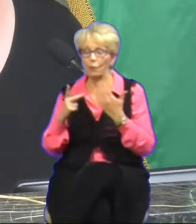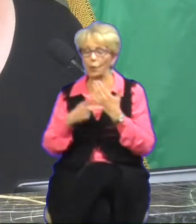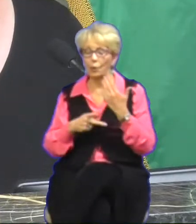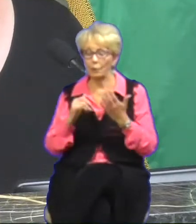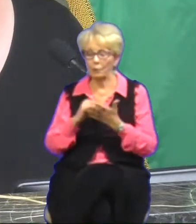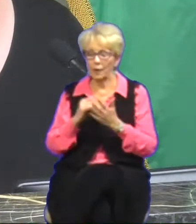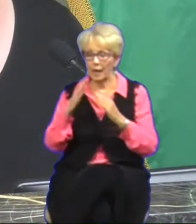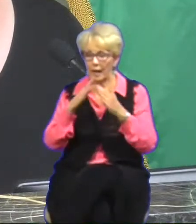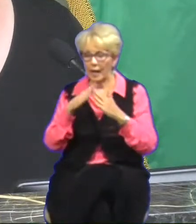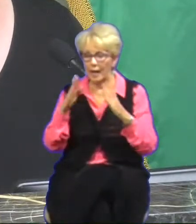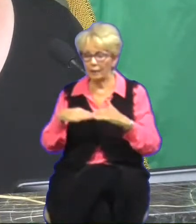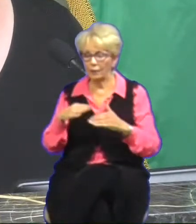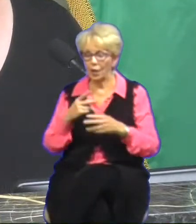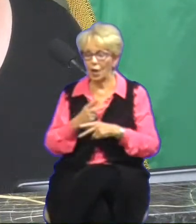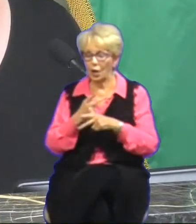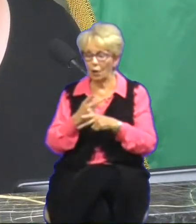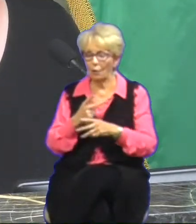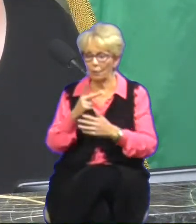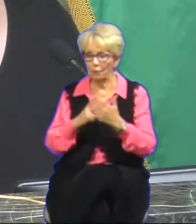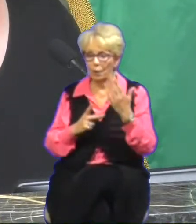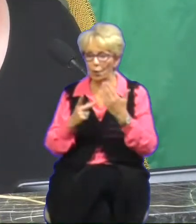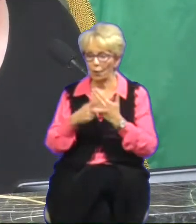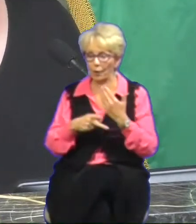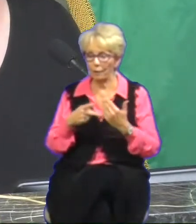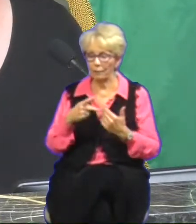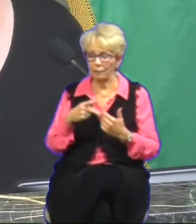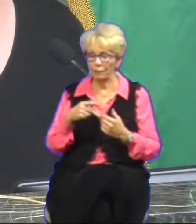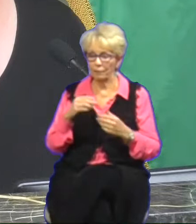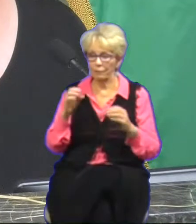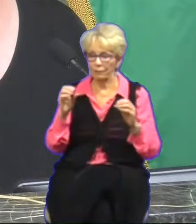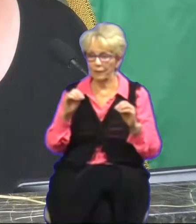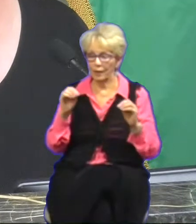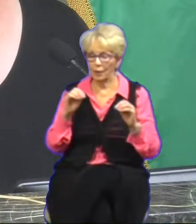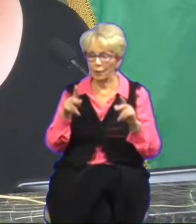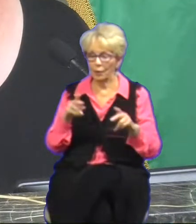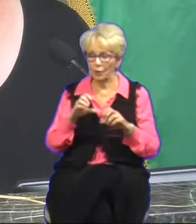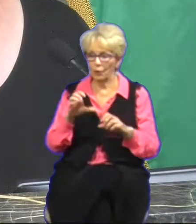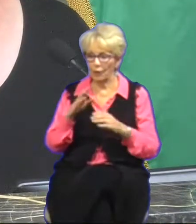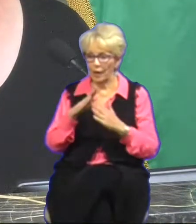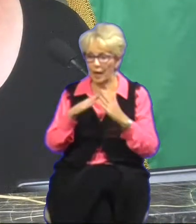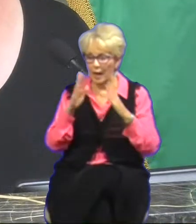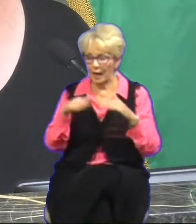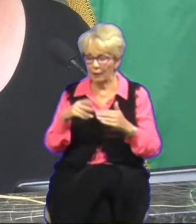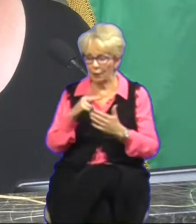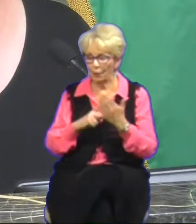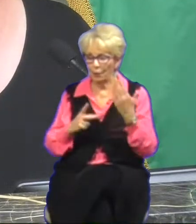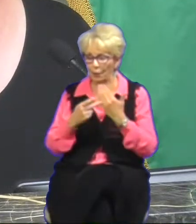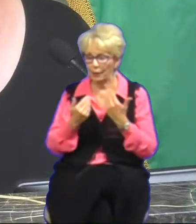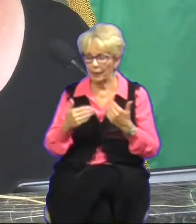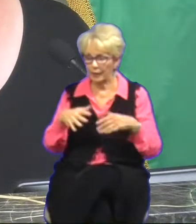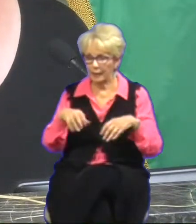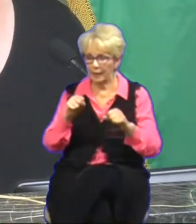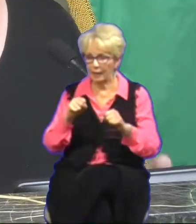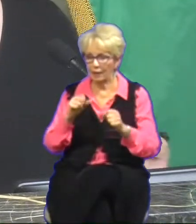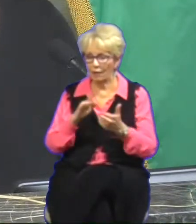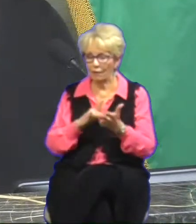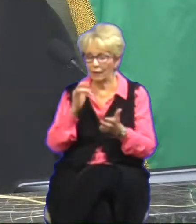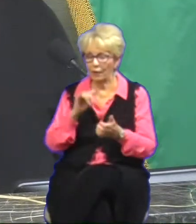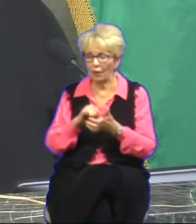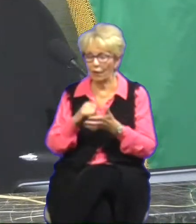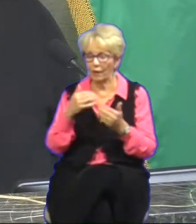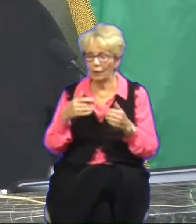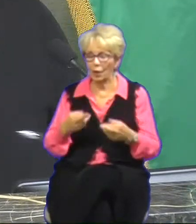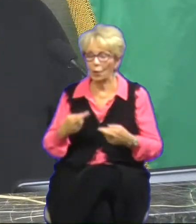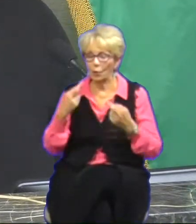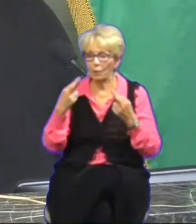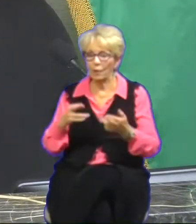loan program for downtown housing. No one doing a housing project in downtown is taking advantage of that. So we're